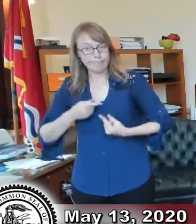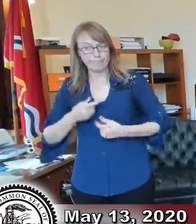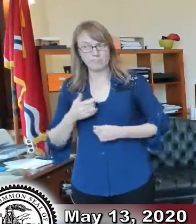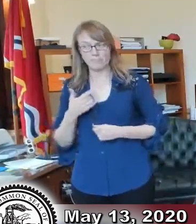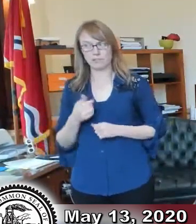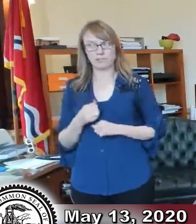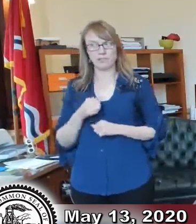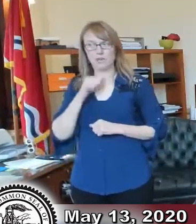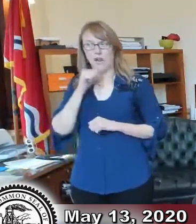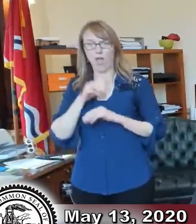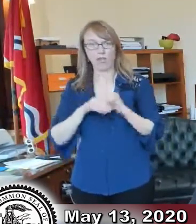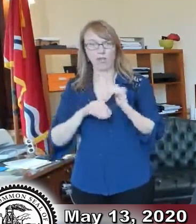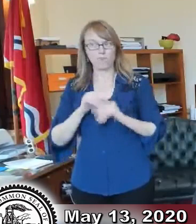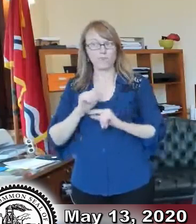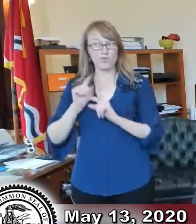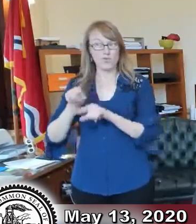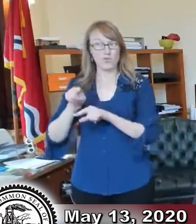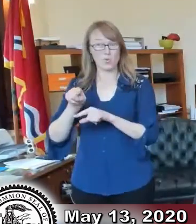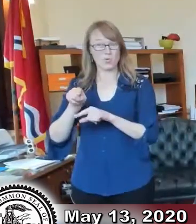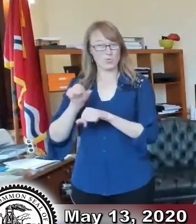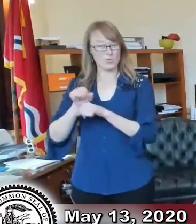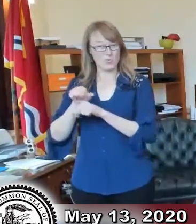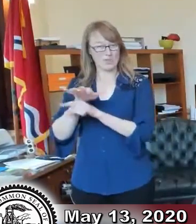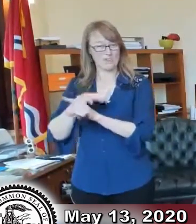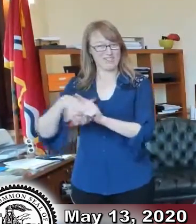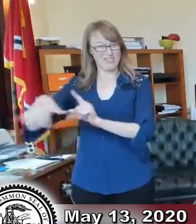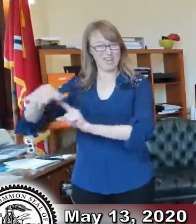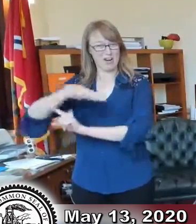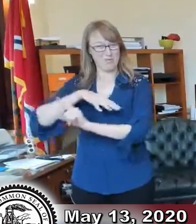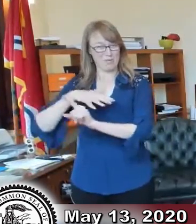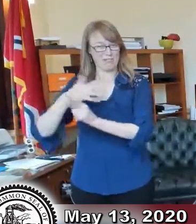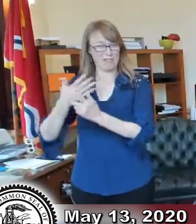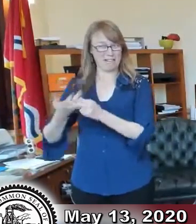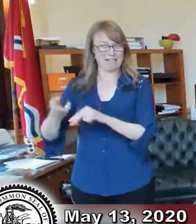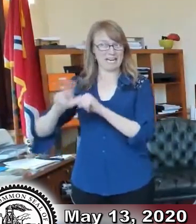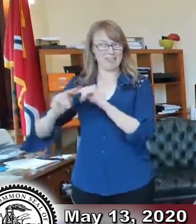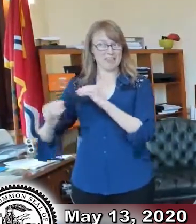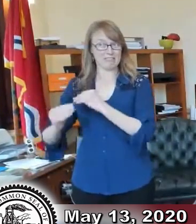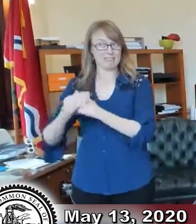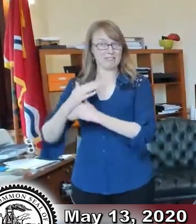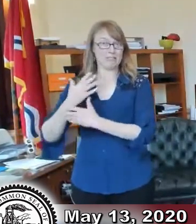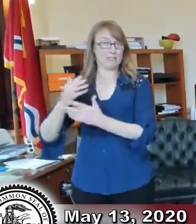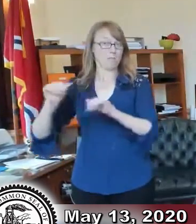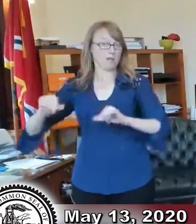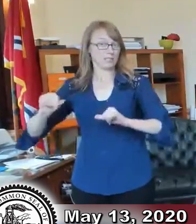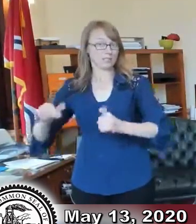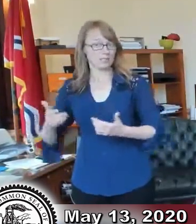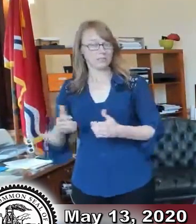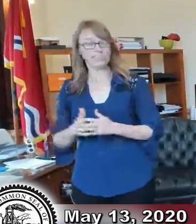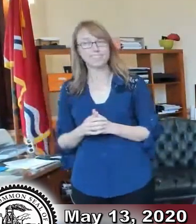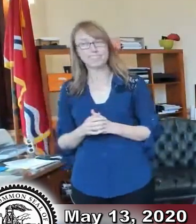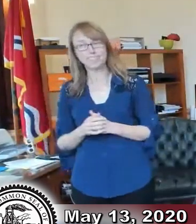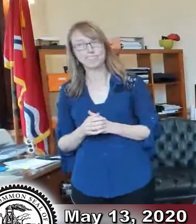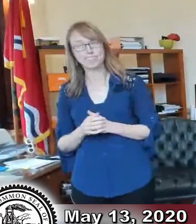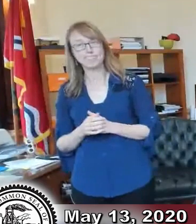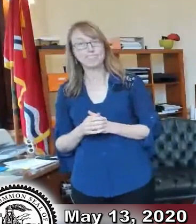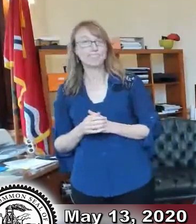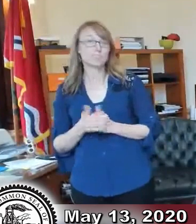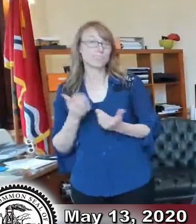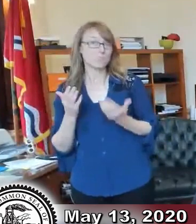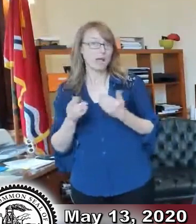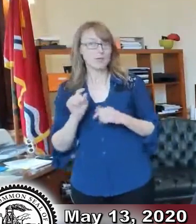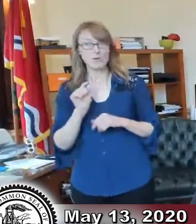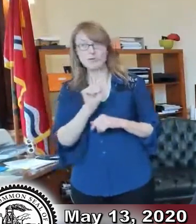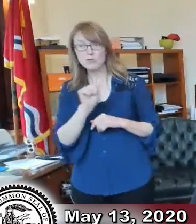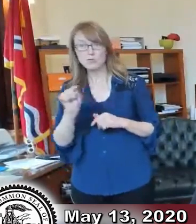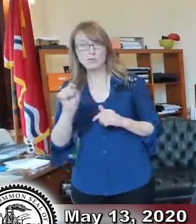work to possibly be exposed to more people, I understand that. Maybe your employer will change